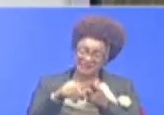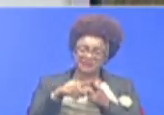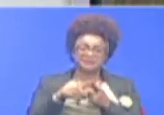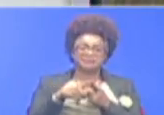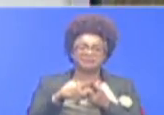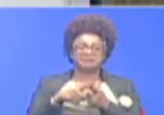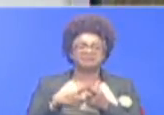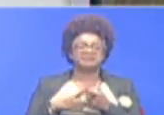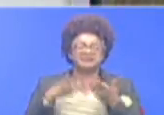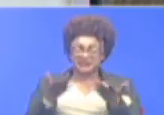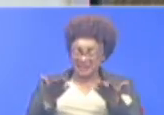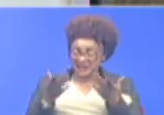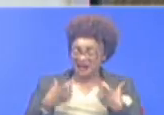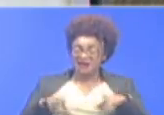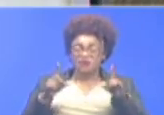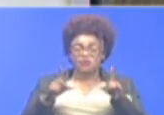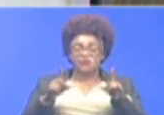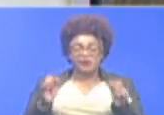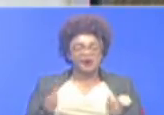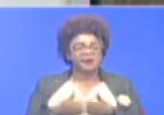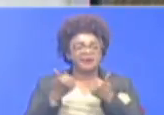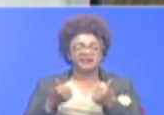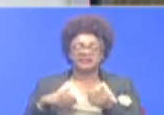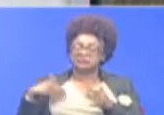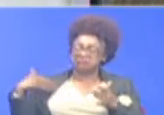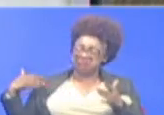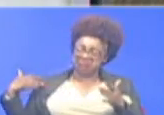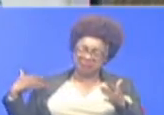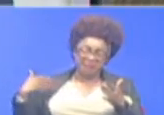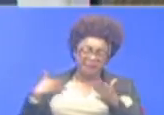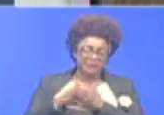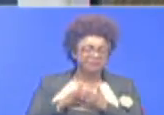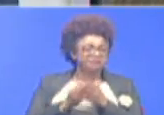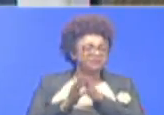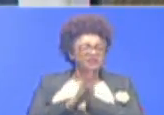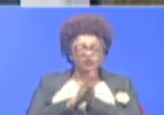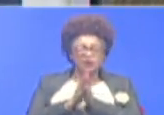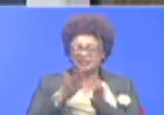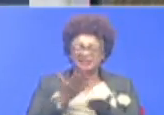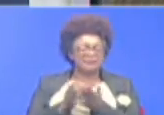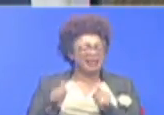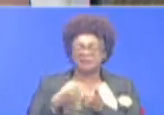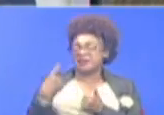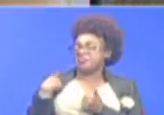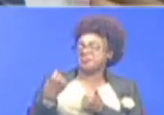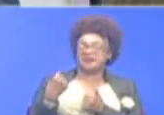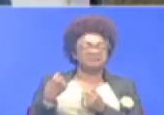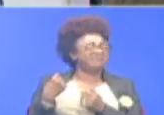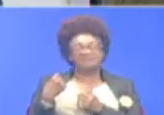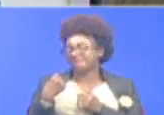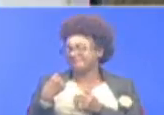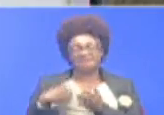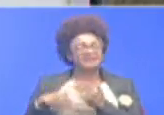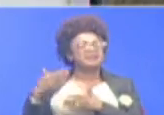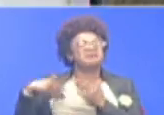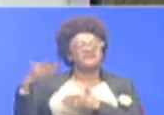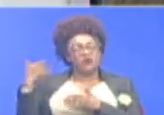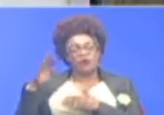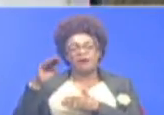billion, mm-hmm. and they still allow this, and it has been going on for years. I mean, this story is not something that just happened the other day. Yes. It has happened way even before Mangeli